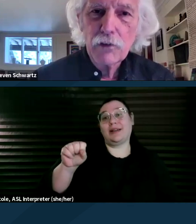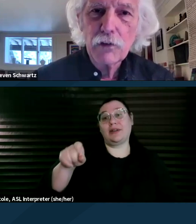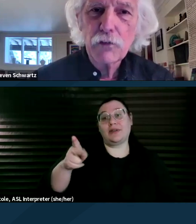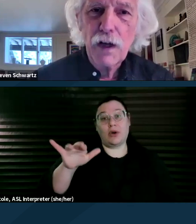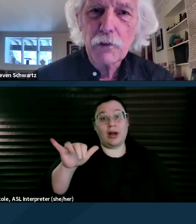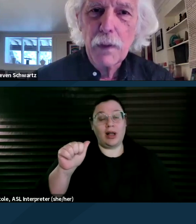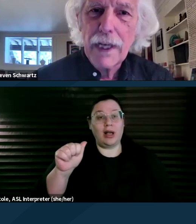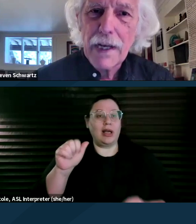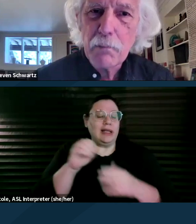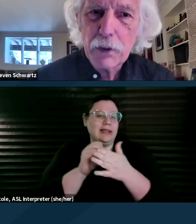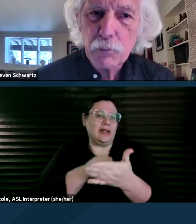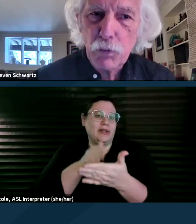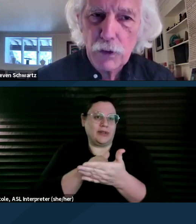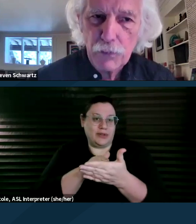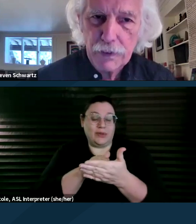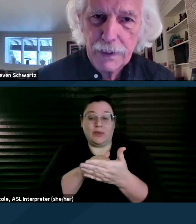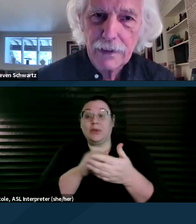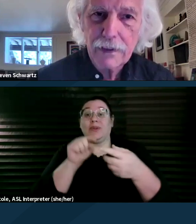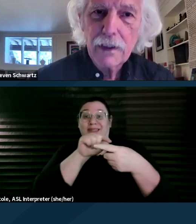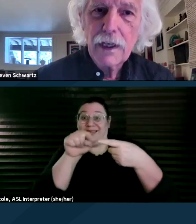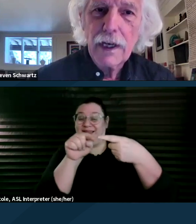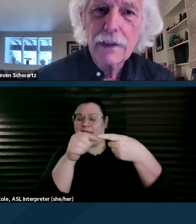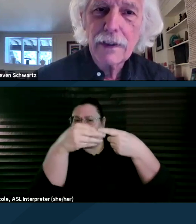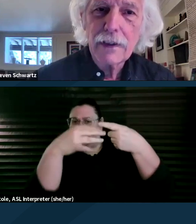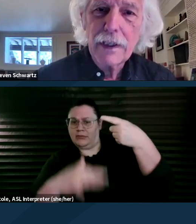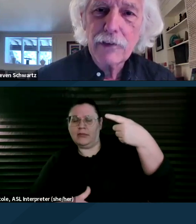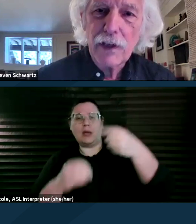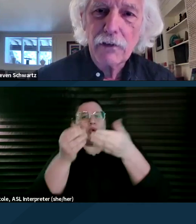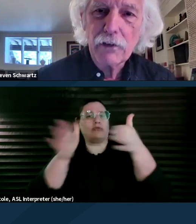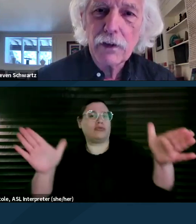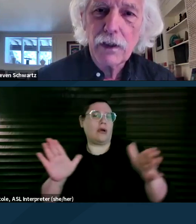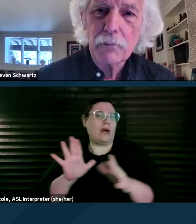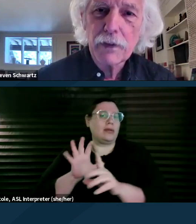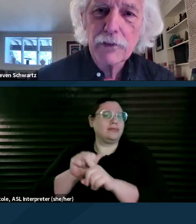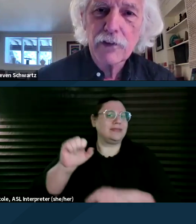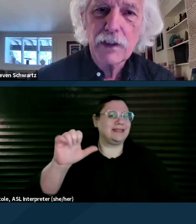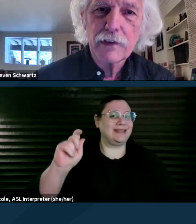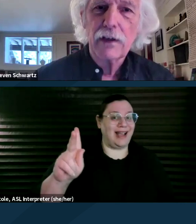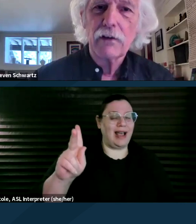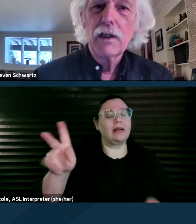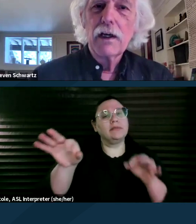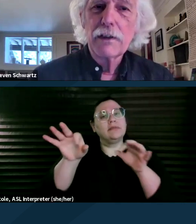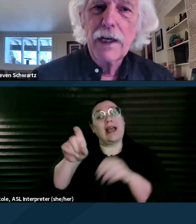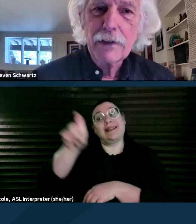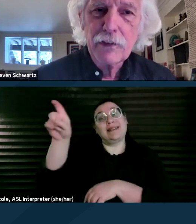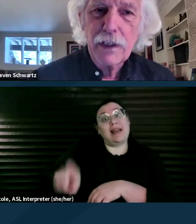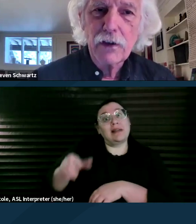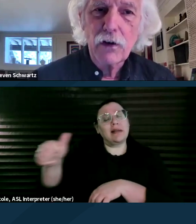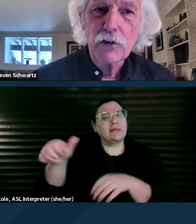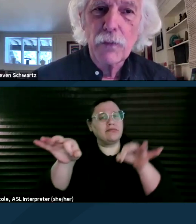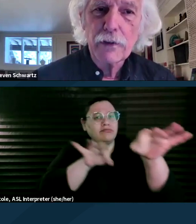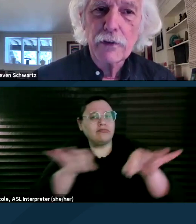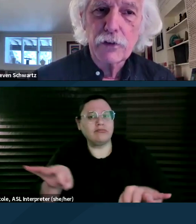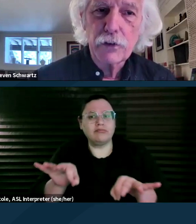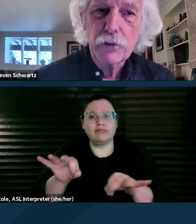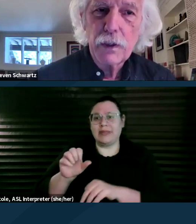the lawsuit followed by a much broader attack. And it lays out, Texas lays out attacks that